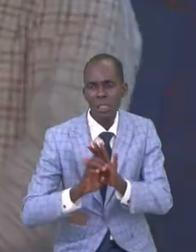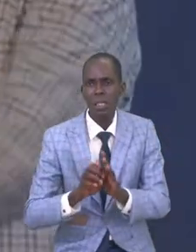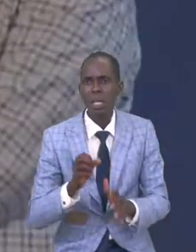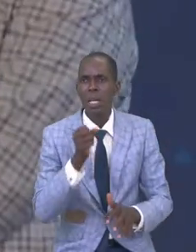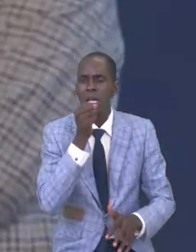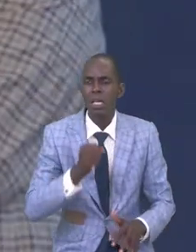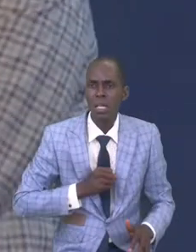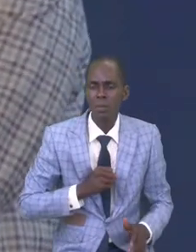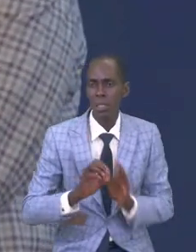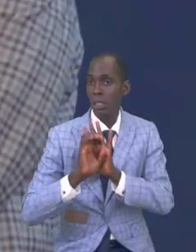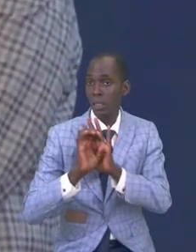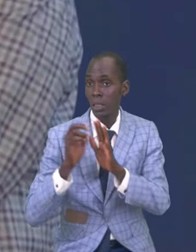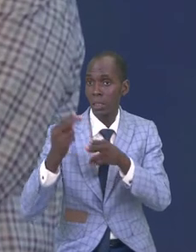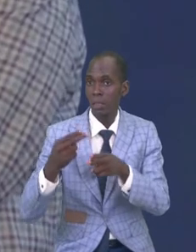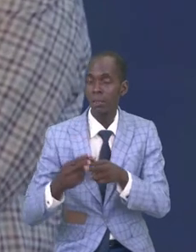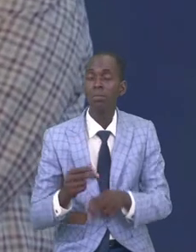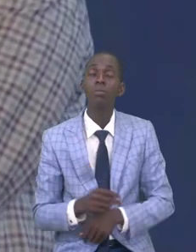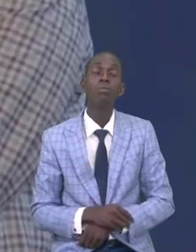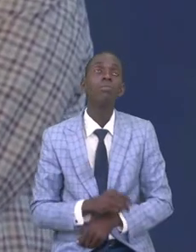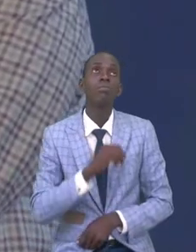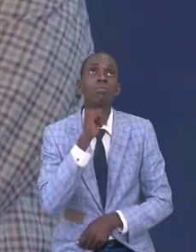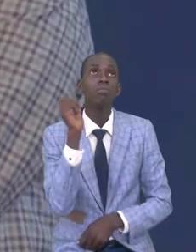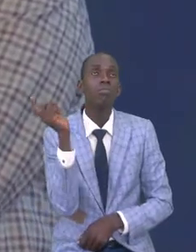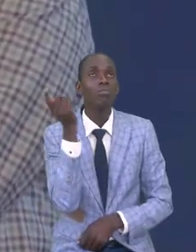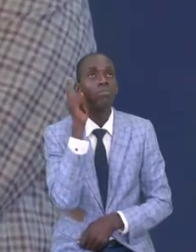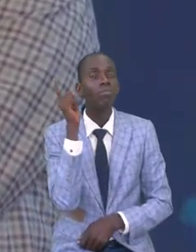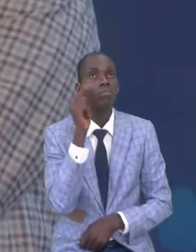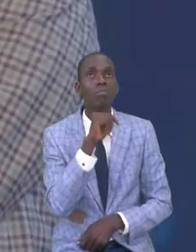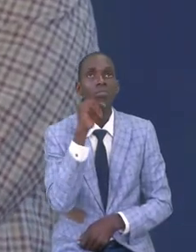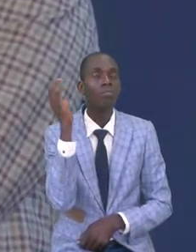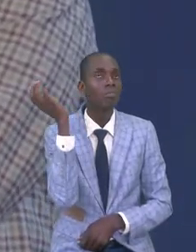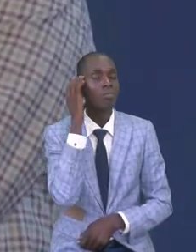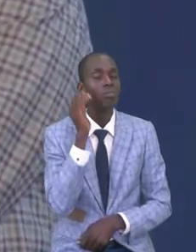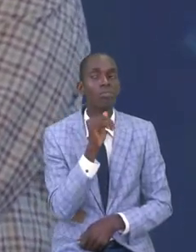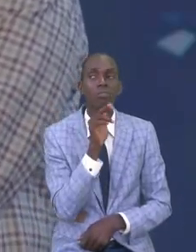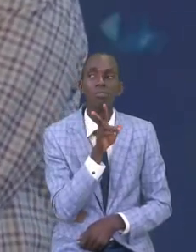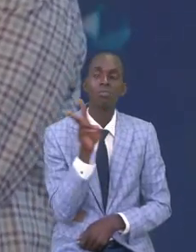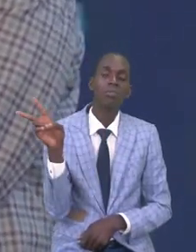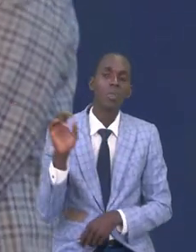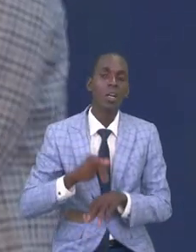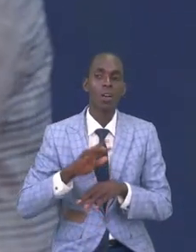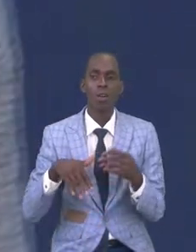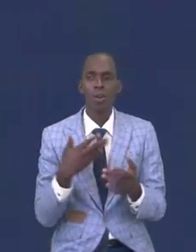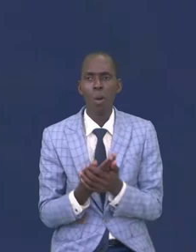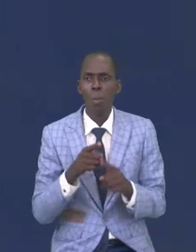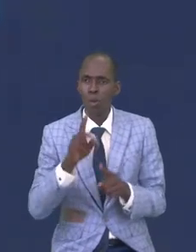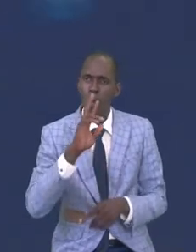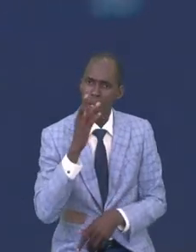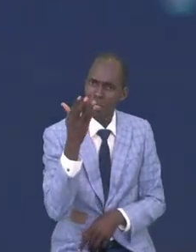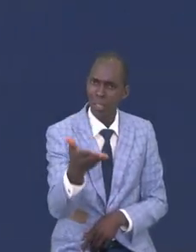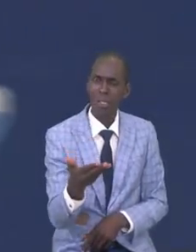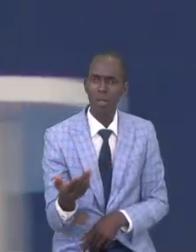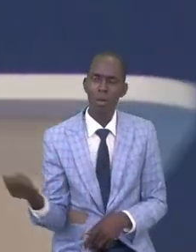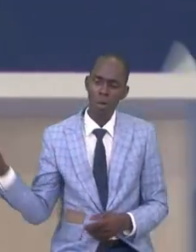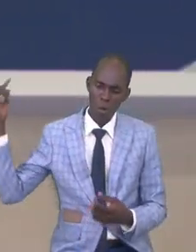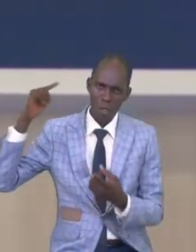Samuel, you are there, but you're not even turn your neck, and you are there until they come to